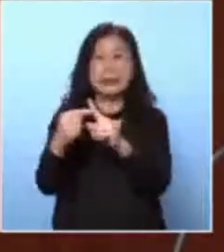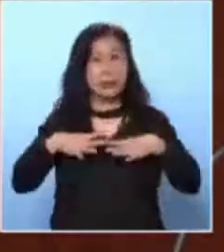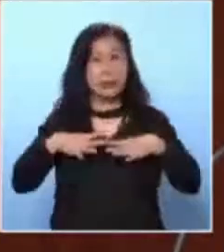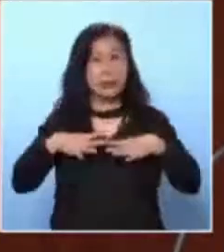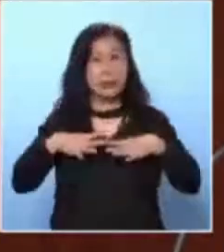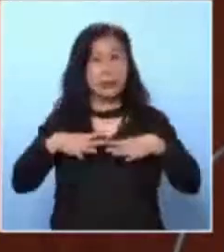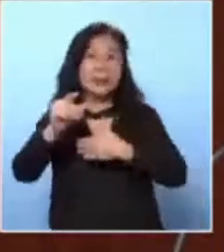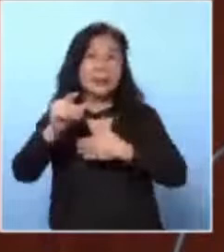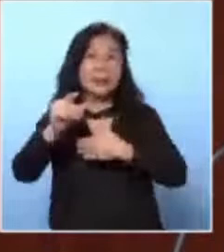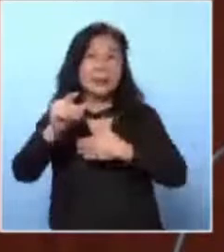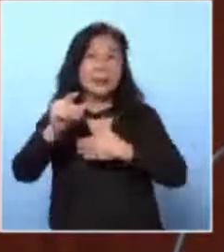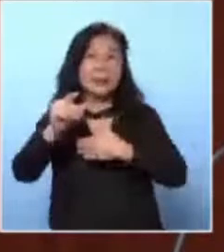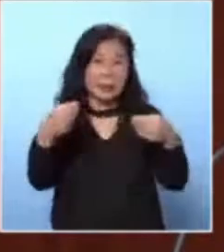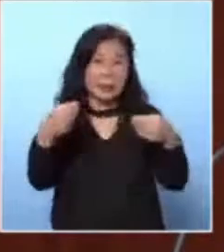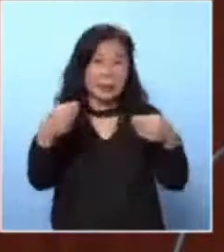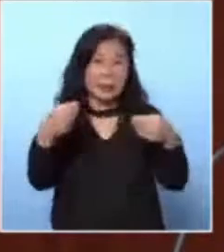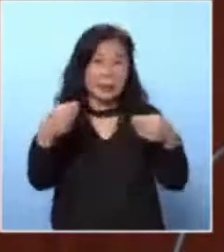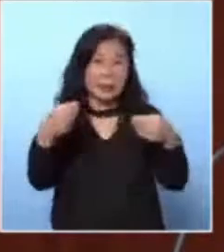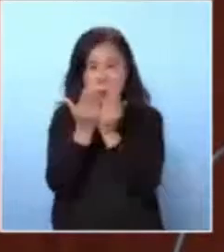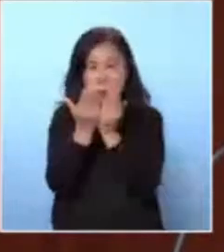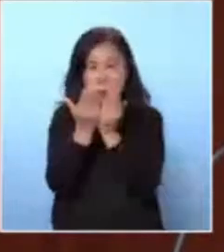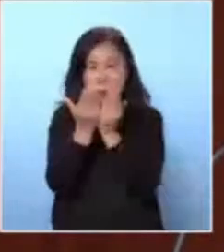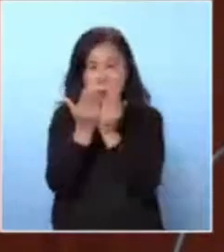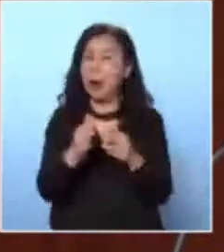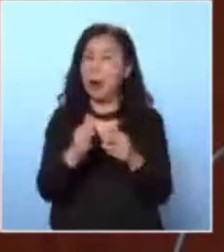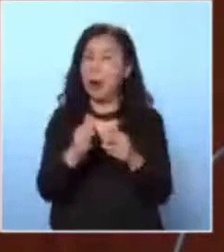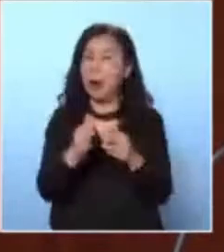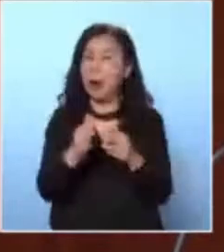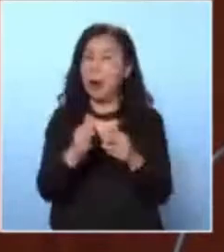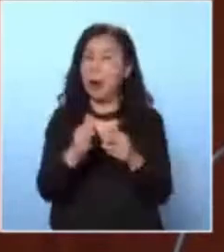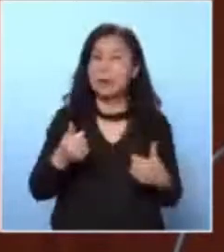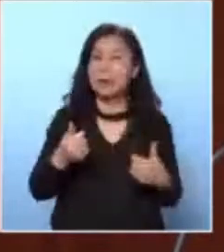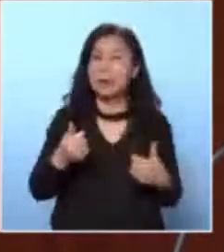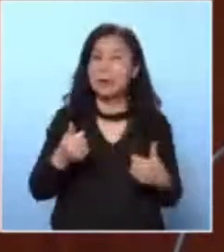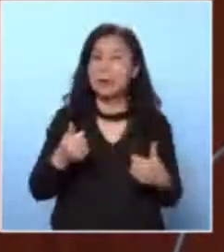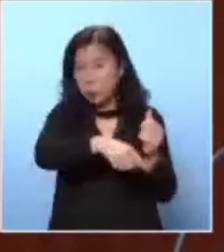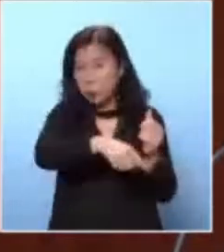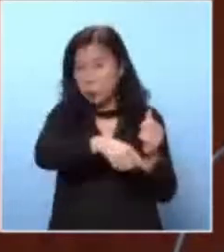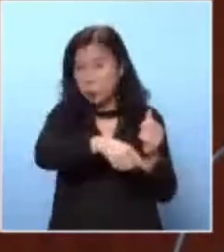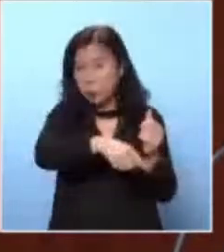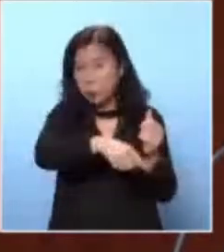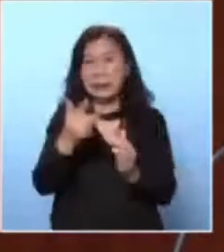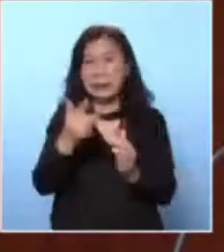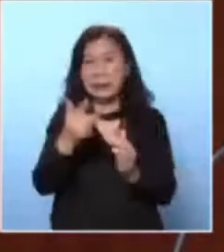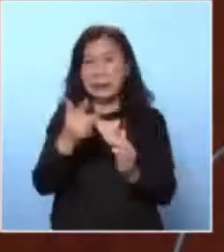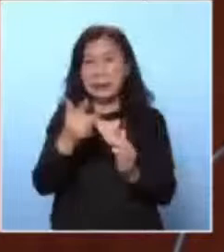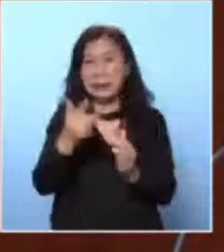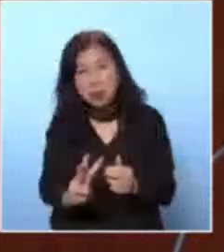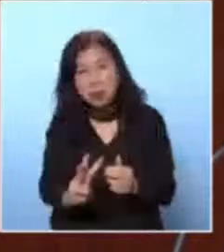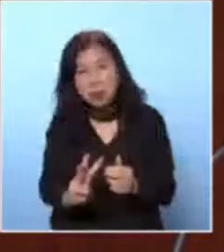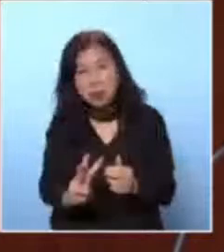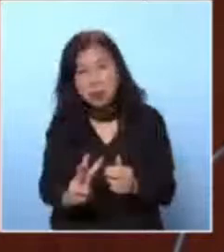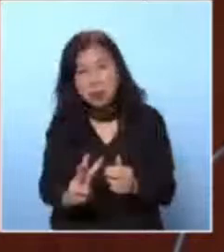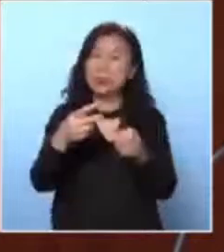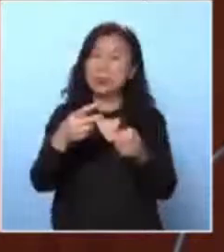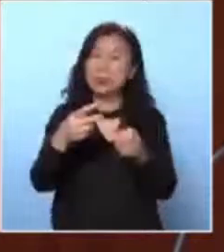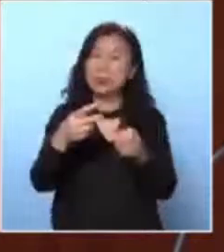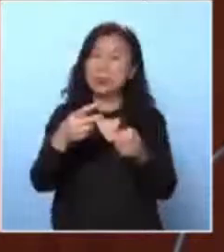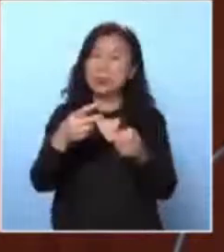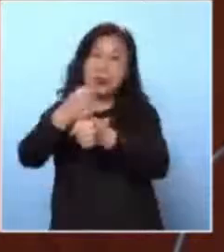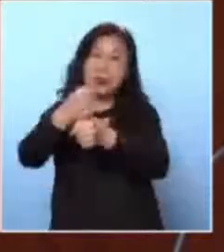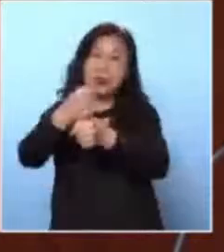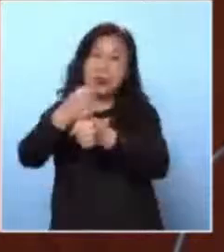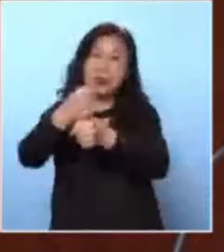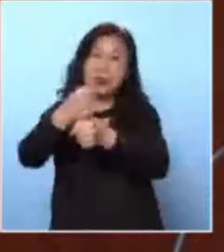and lead-acid batteries. 3. Establish the Sanpo Shu Wetland Conservation Park. We will enhance the